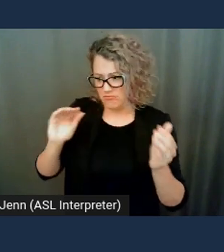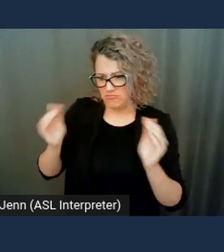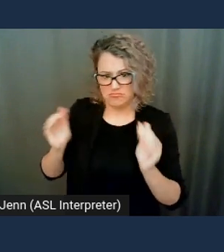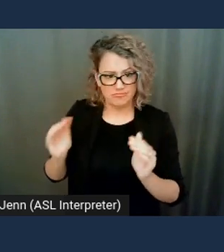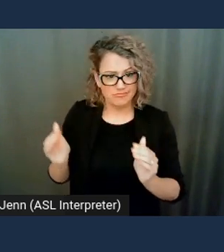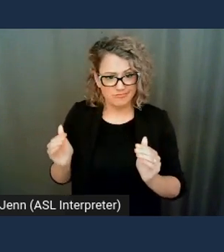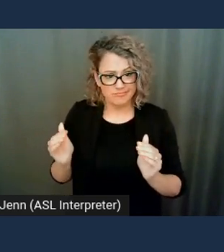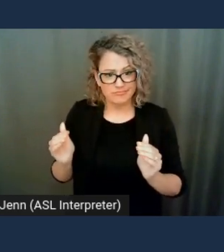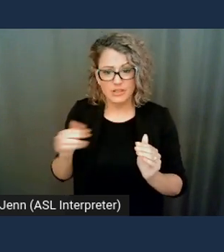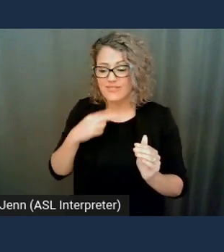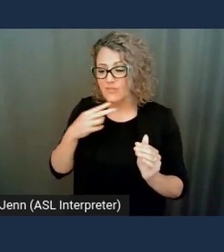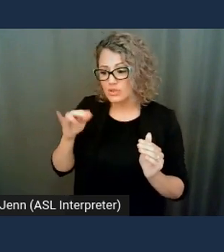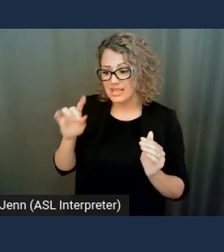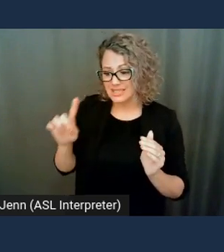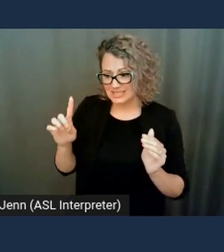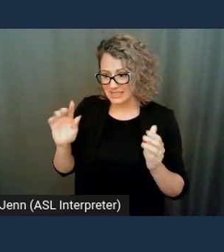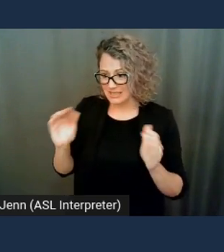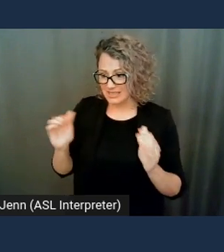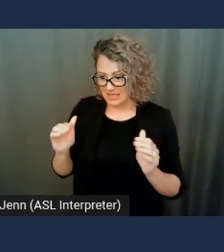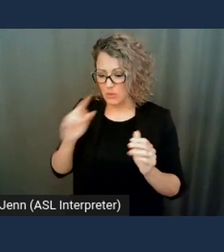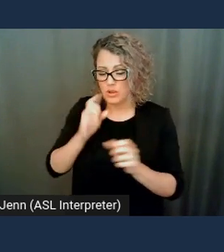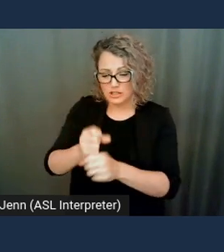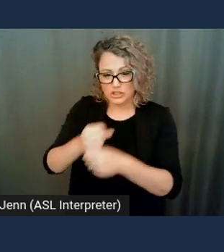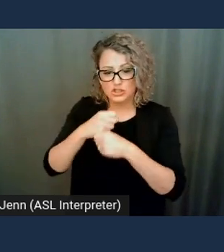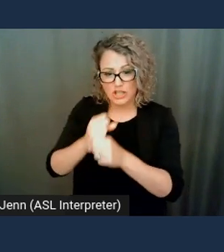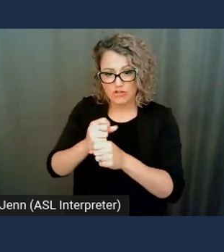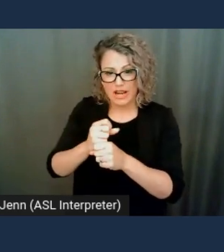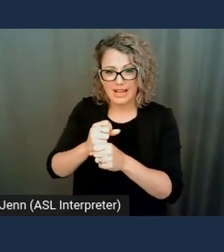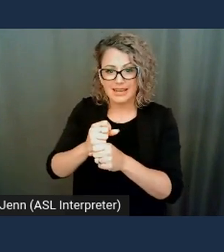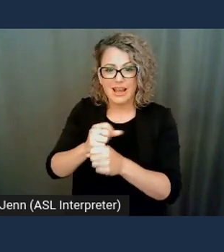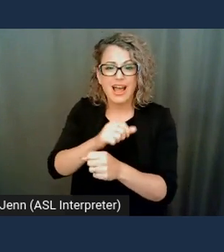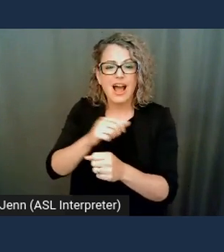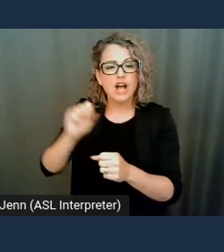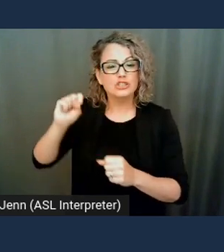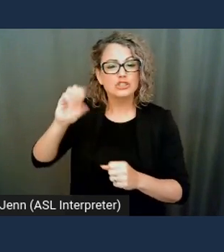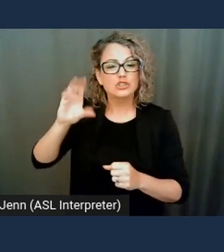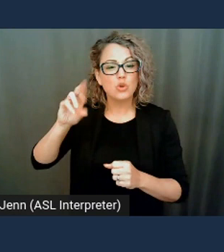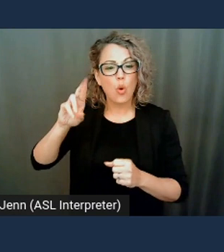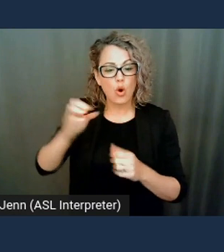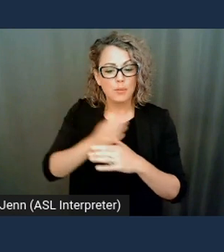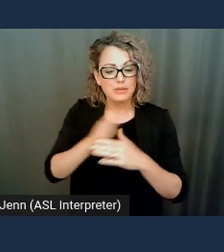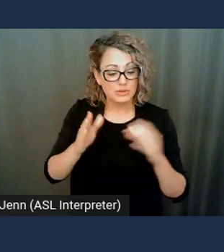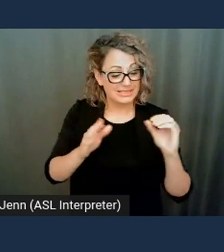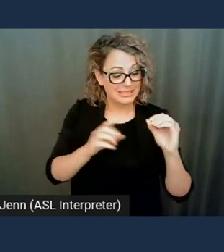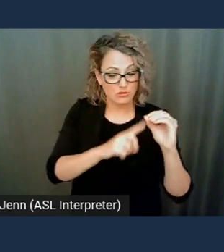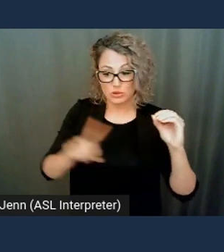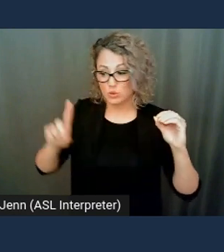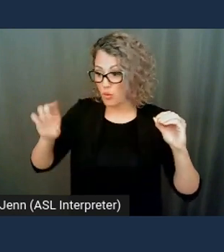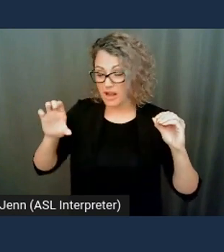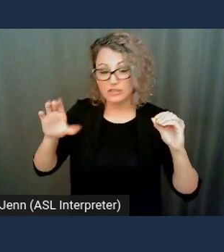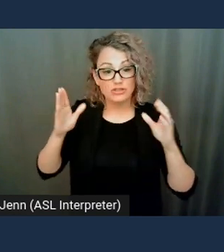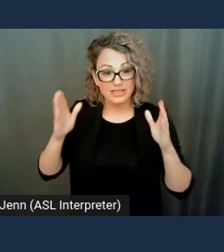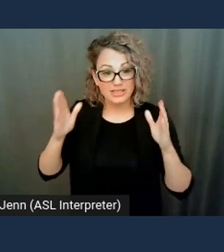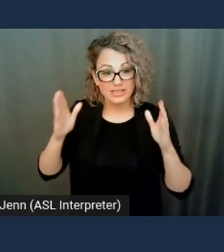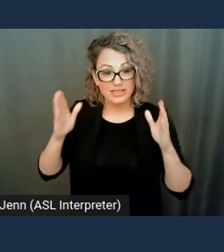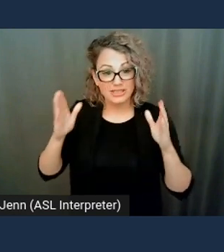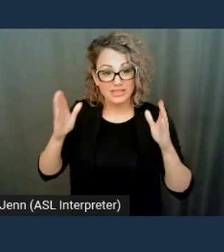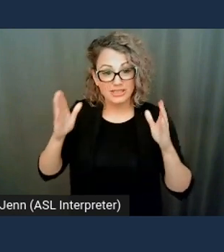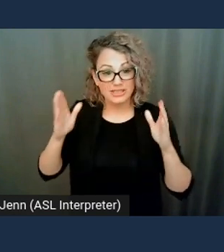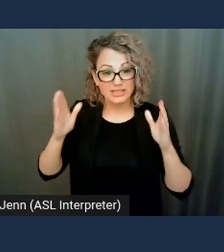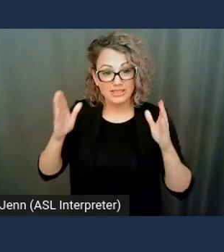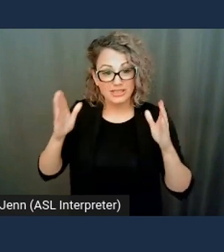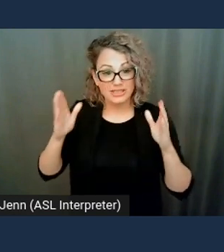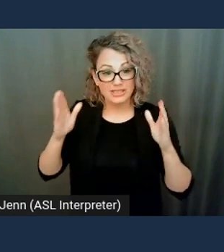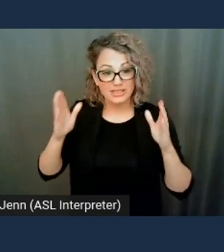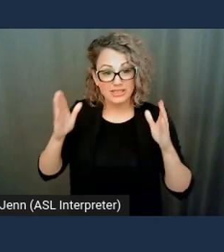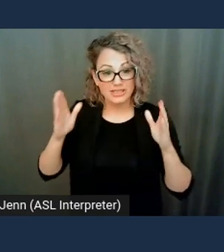Voice ID generates an authentication score between 0 and 100 that indicates the confidence of a match.